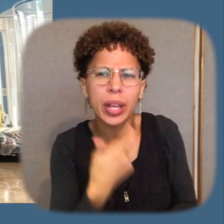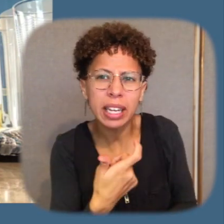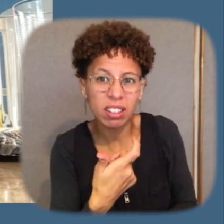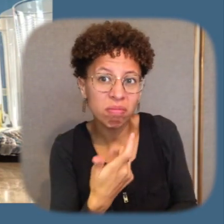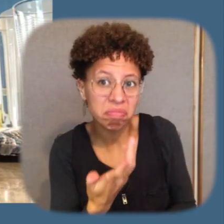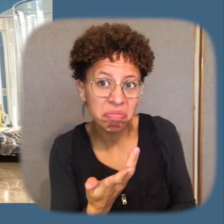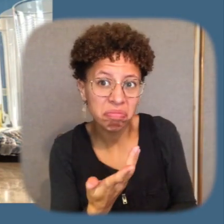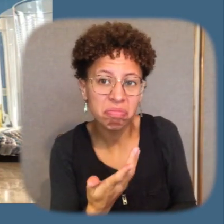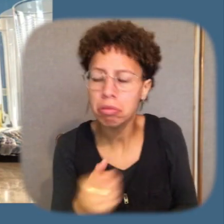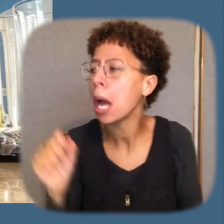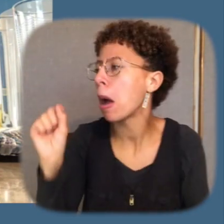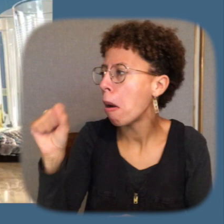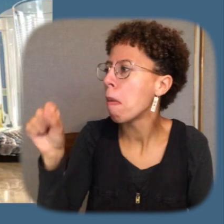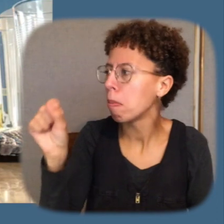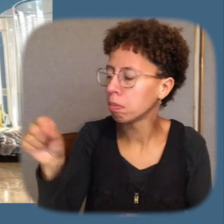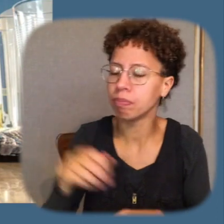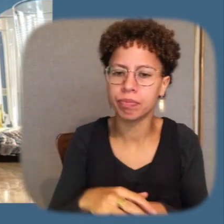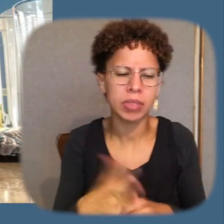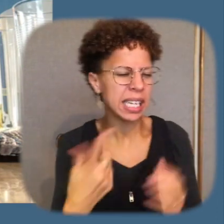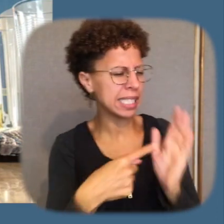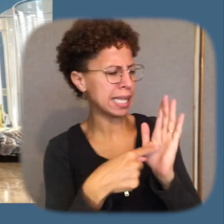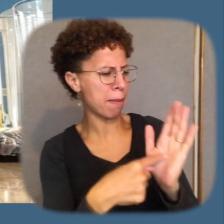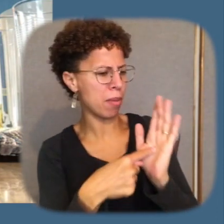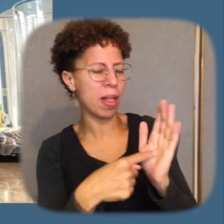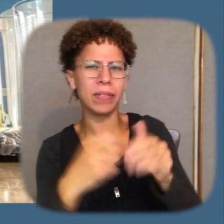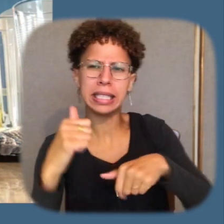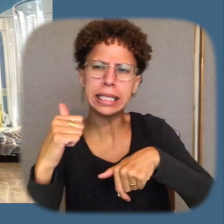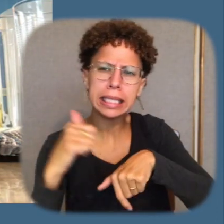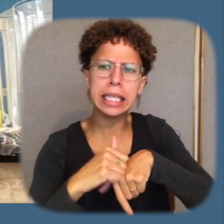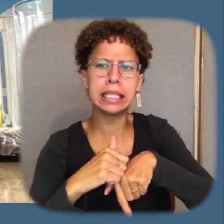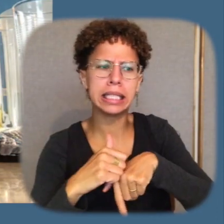Okay, can you give some examples of things that are dense?